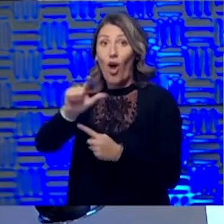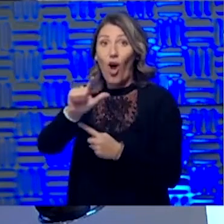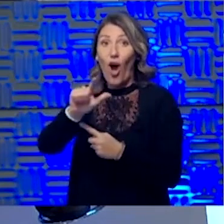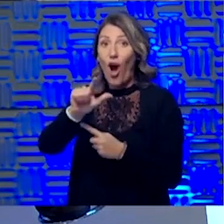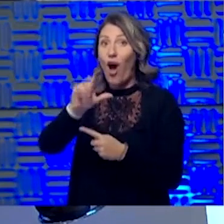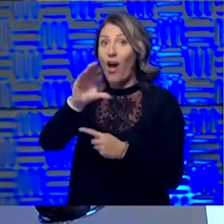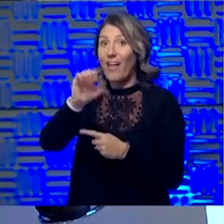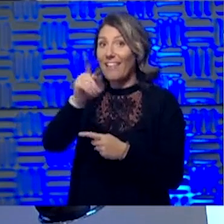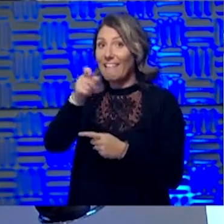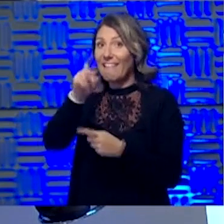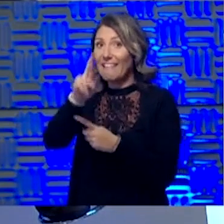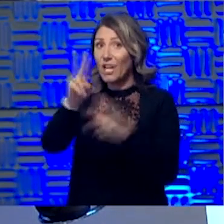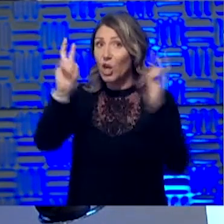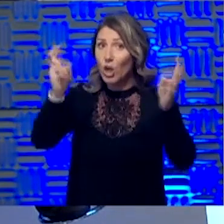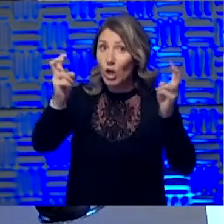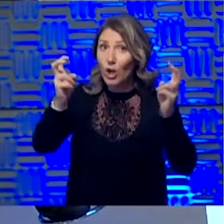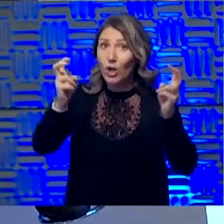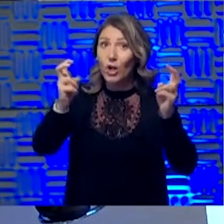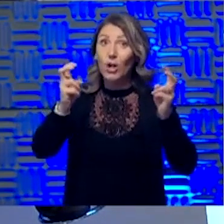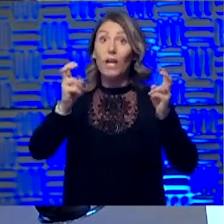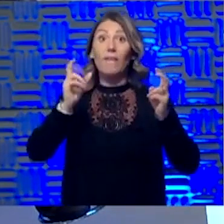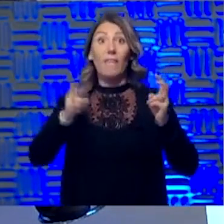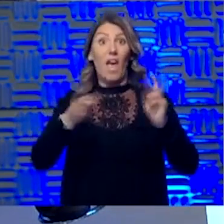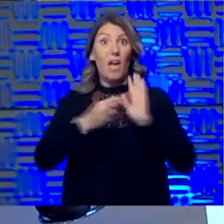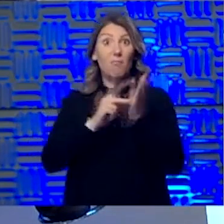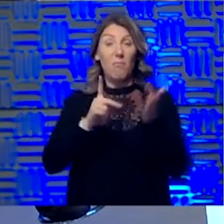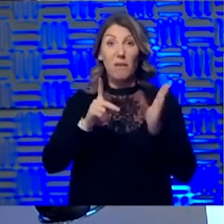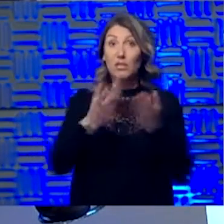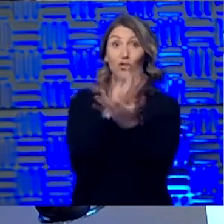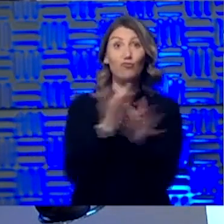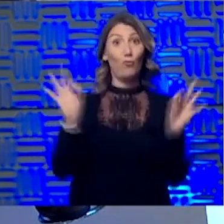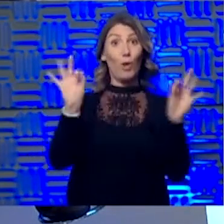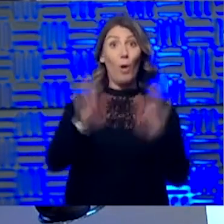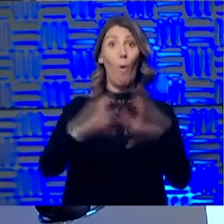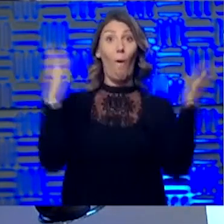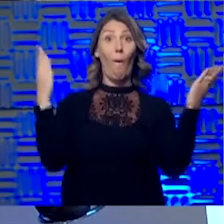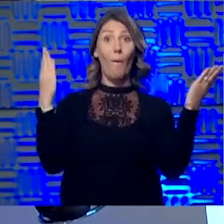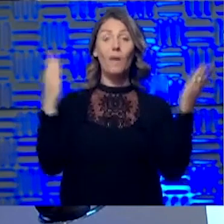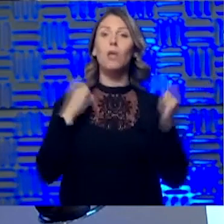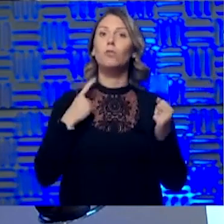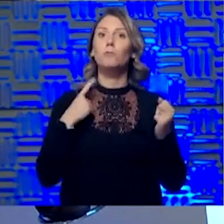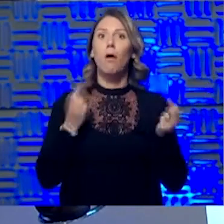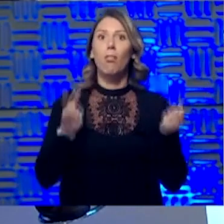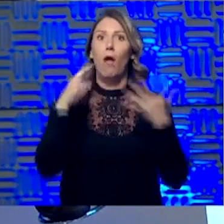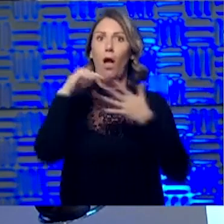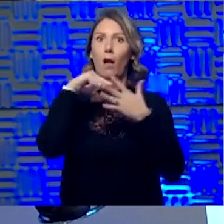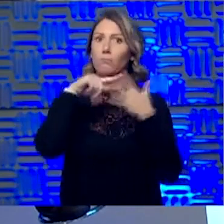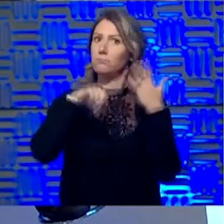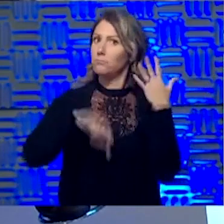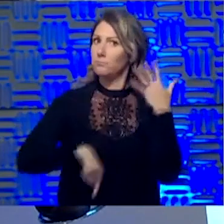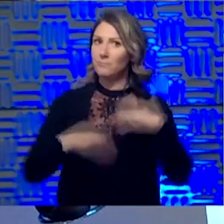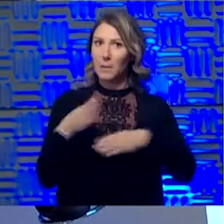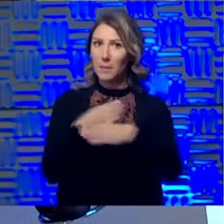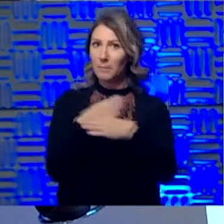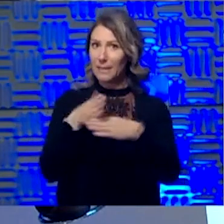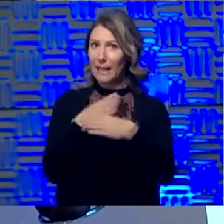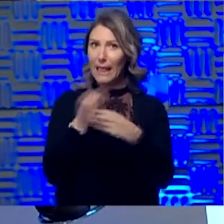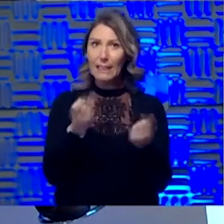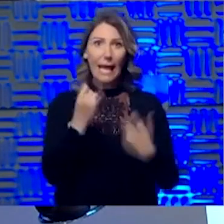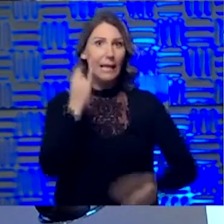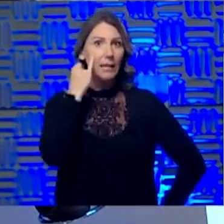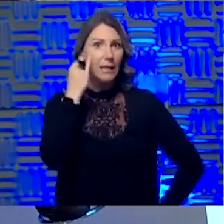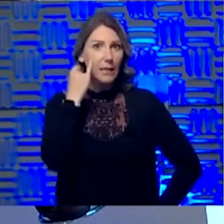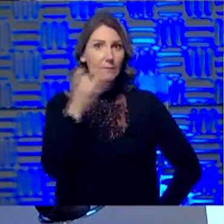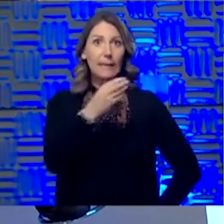I know. That's just what they wrote, but I totally get it. There's a lot of steps between here and there, and there's a lot of ifs, ands, or buts